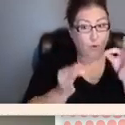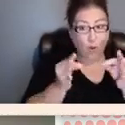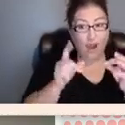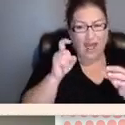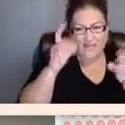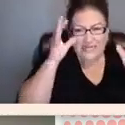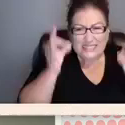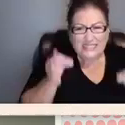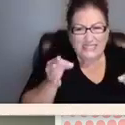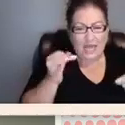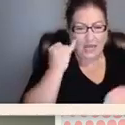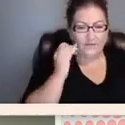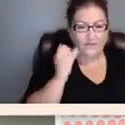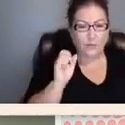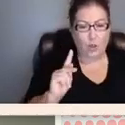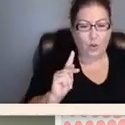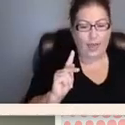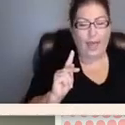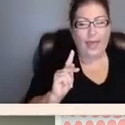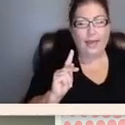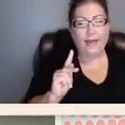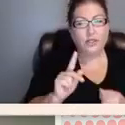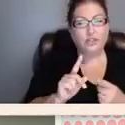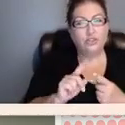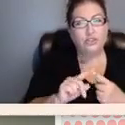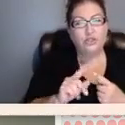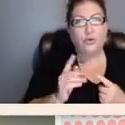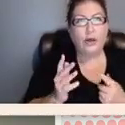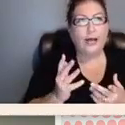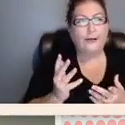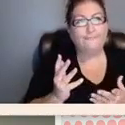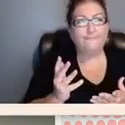it was okay to